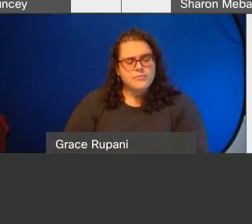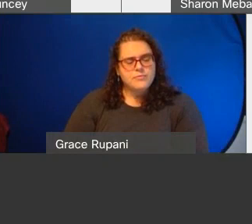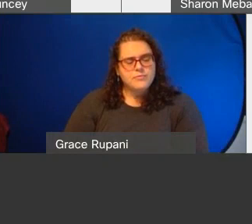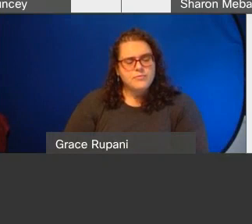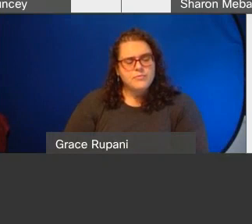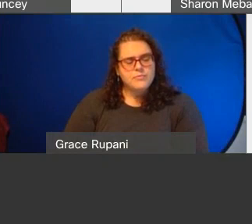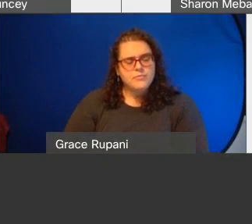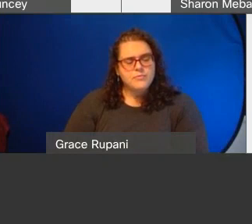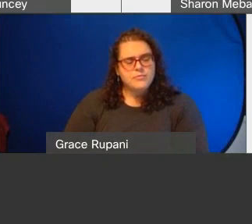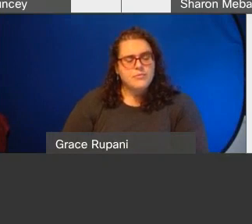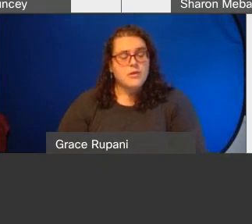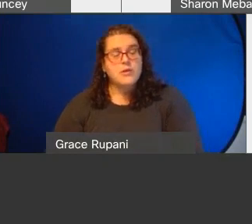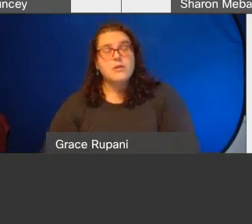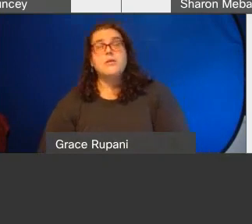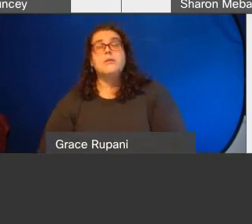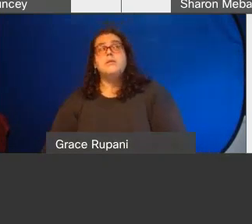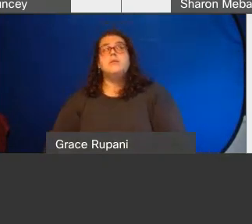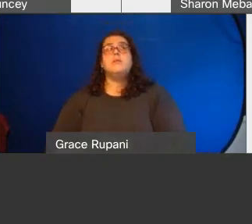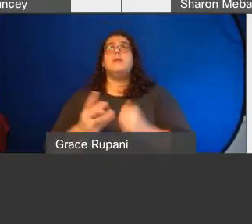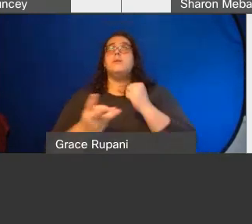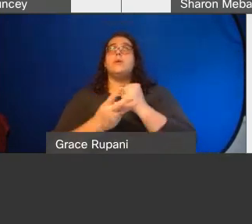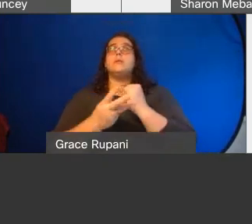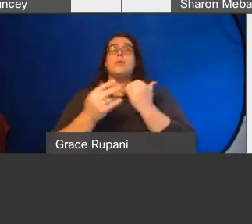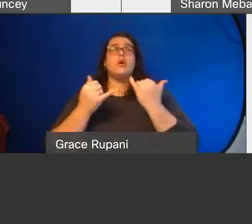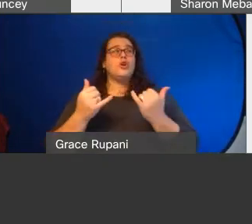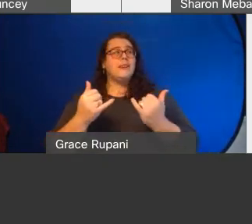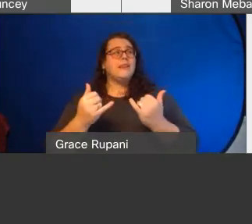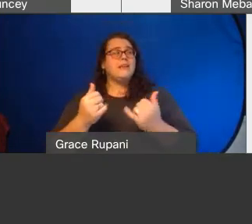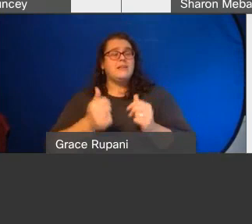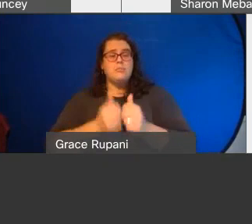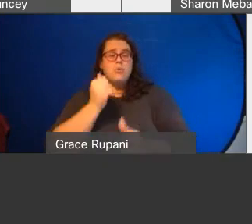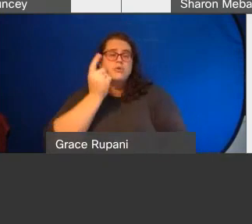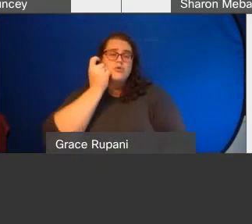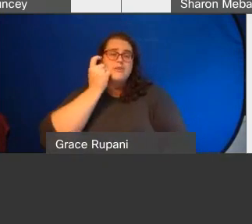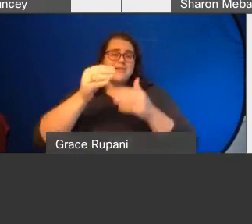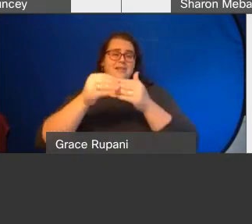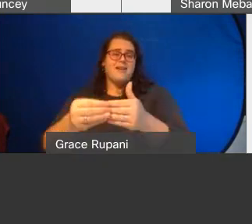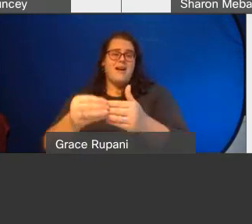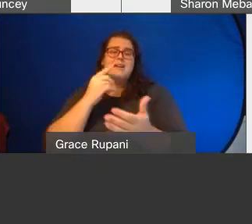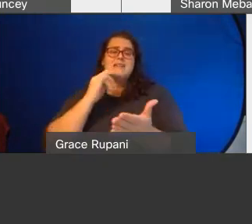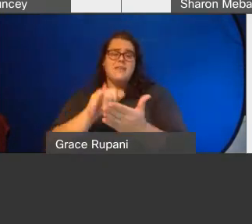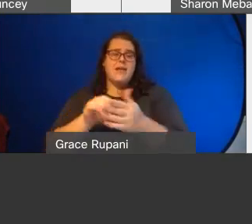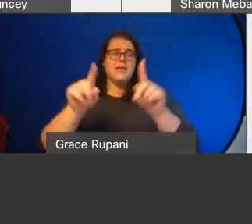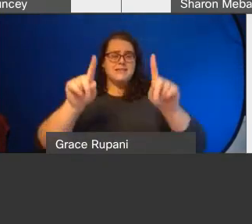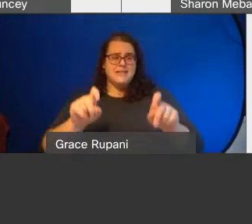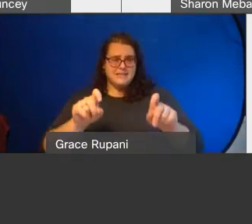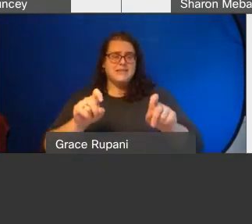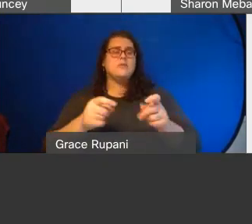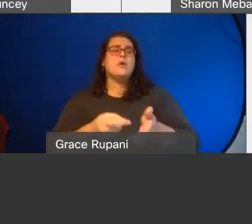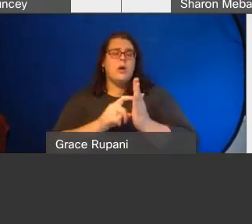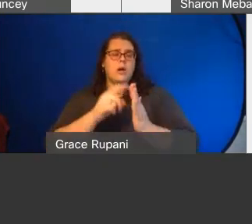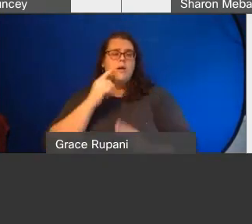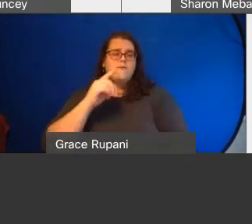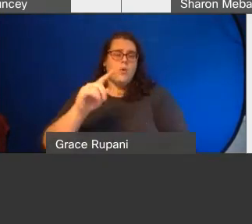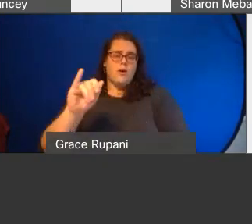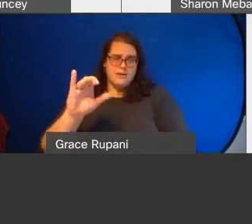Currently, the last guidance was that testing was to be done for ICFs or